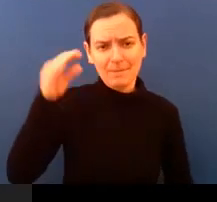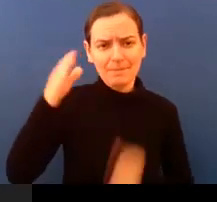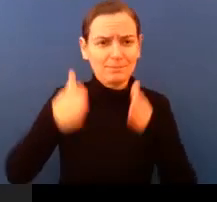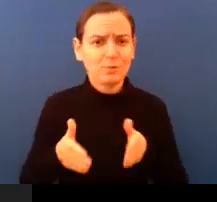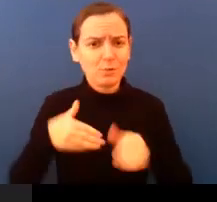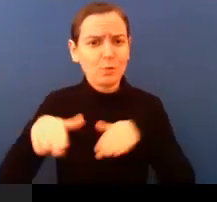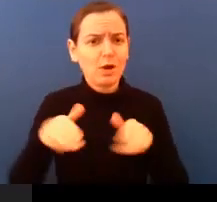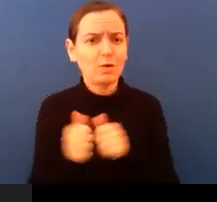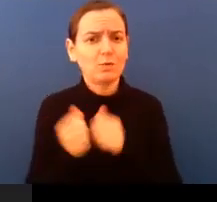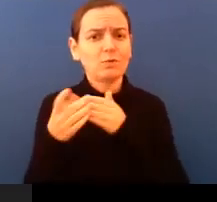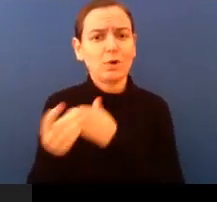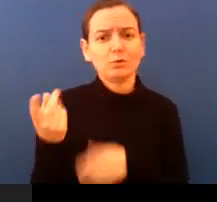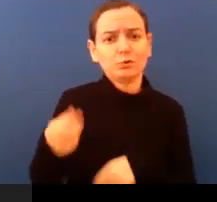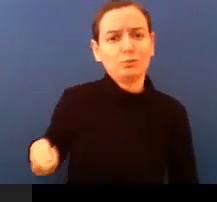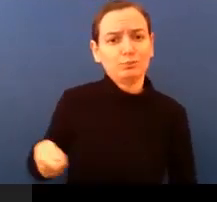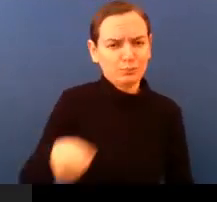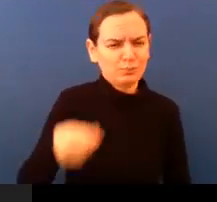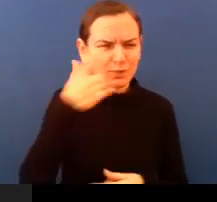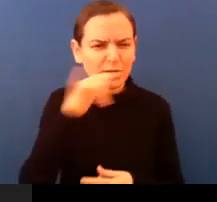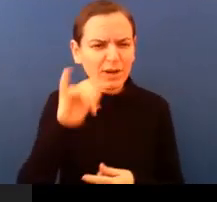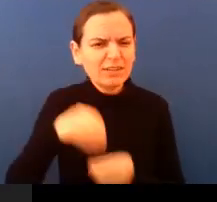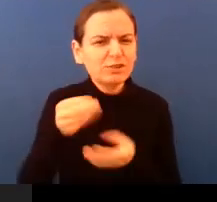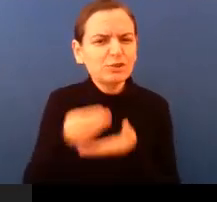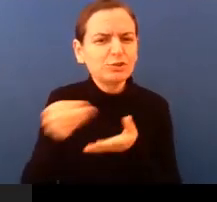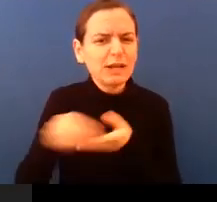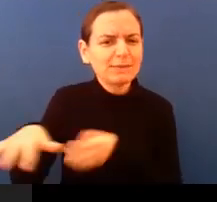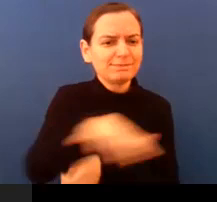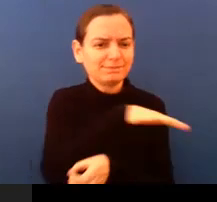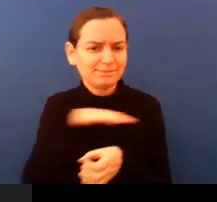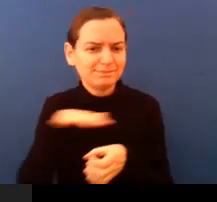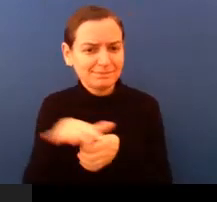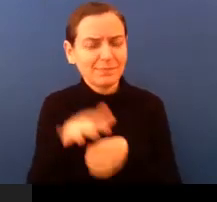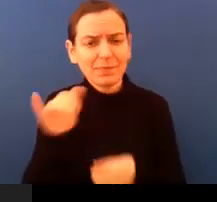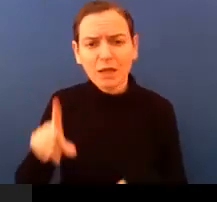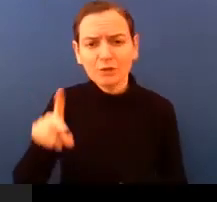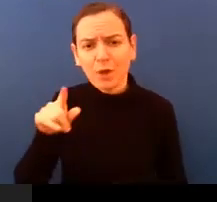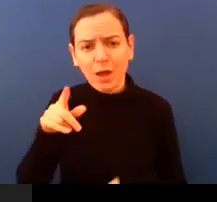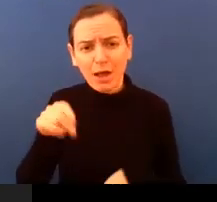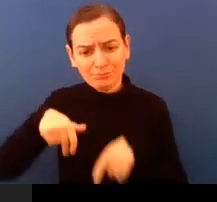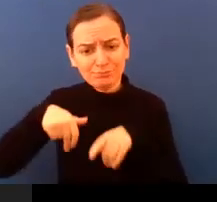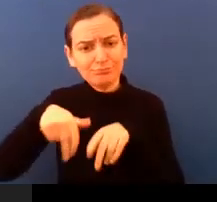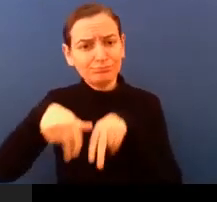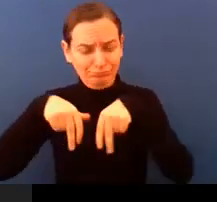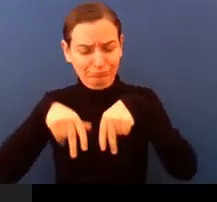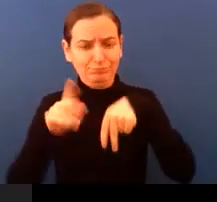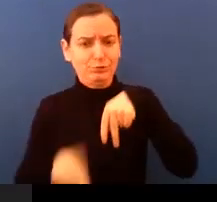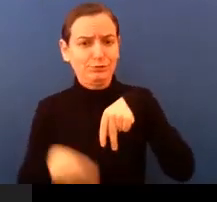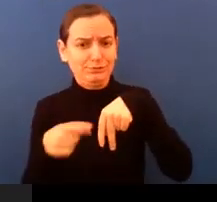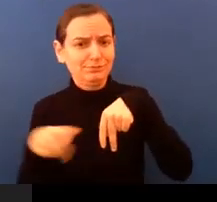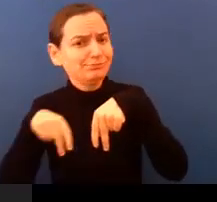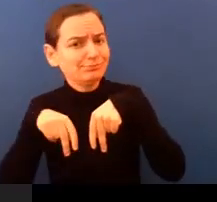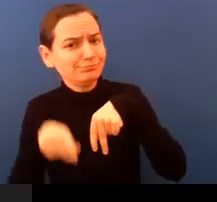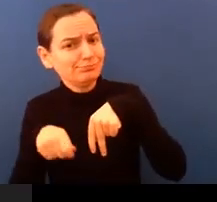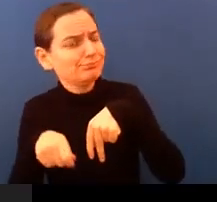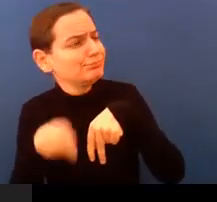shoppers. There's a lot of misconceptions or misperceptions on what a guide dog